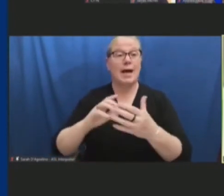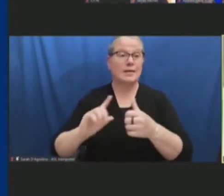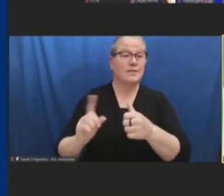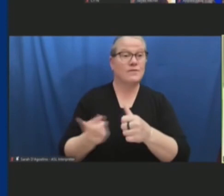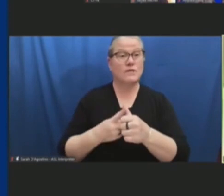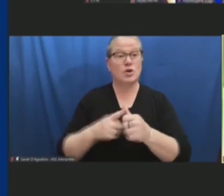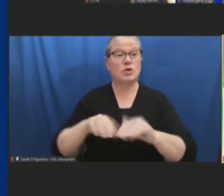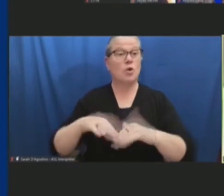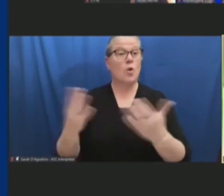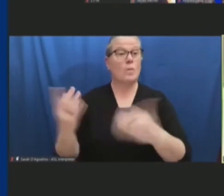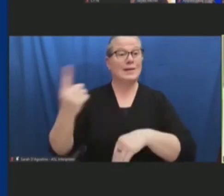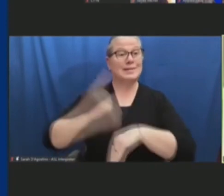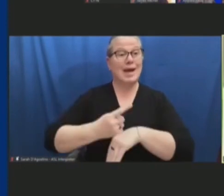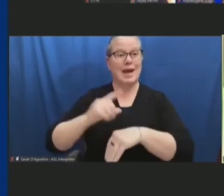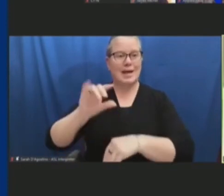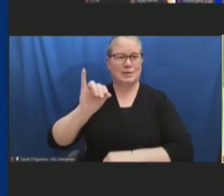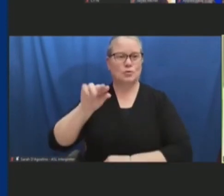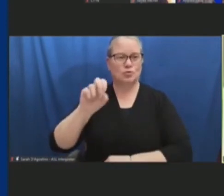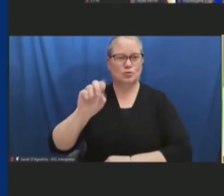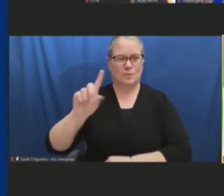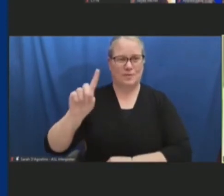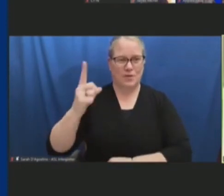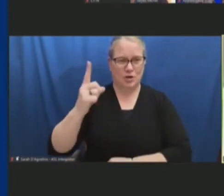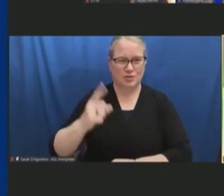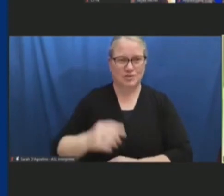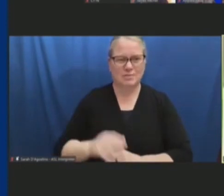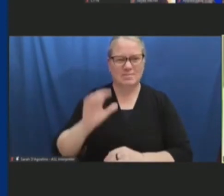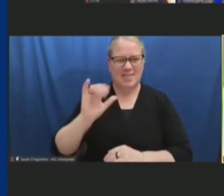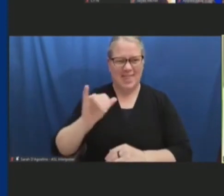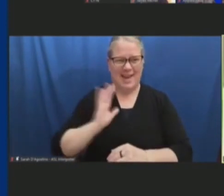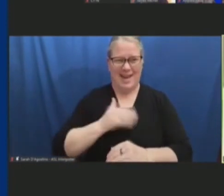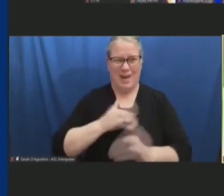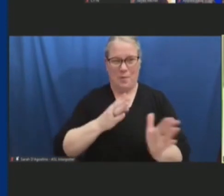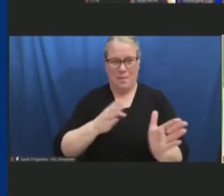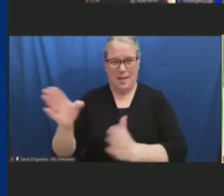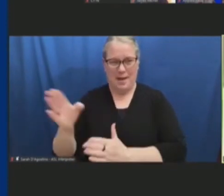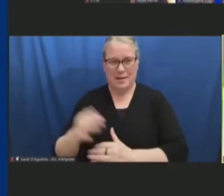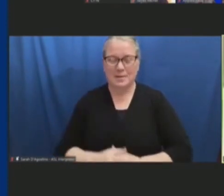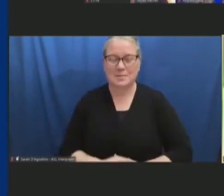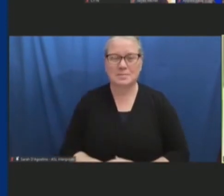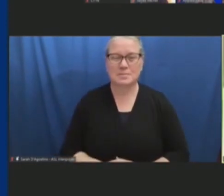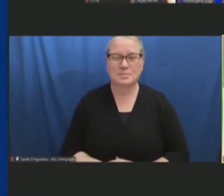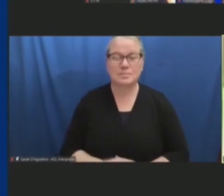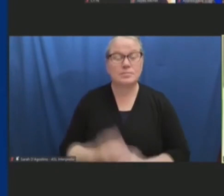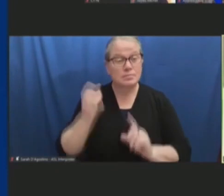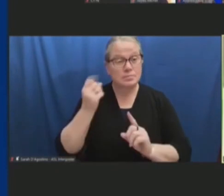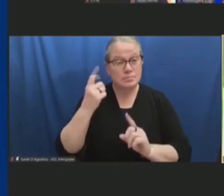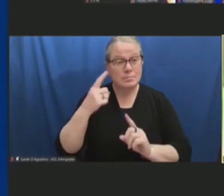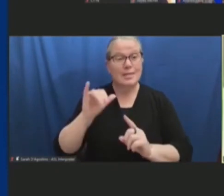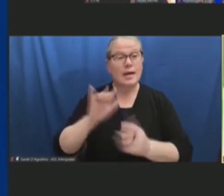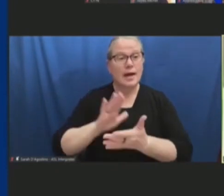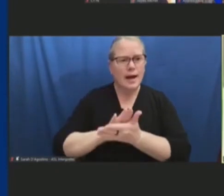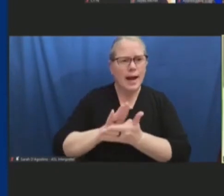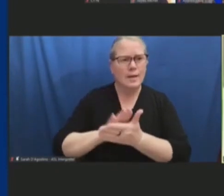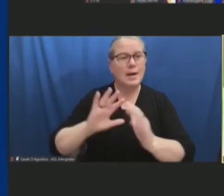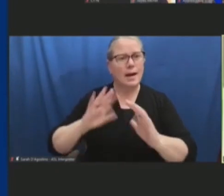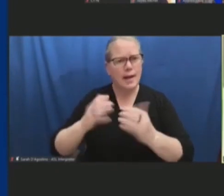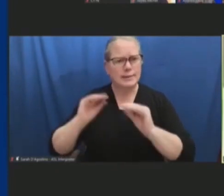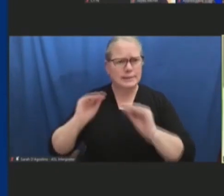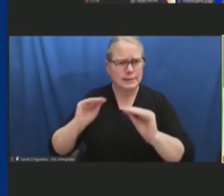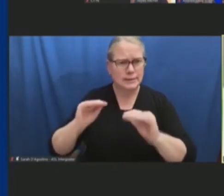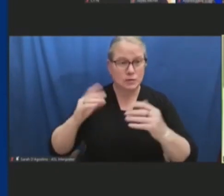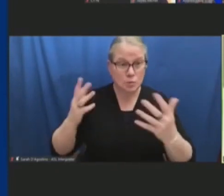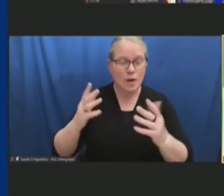start June 1st. But the Academy will guide candidates through the process of becoming